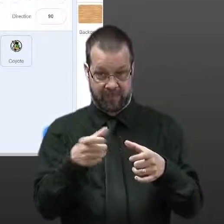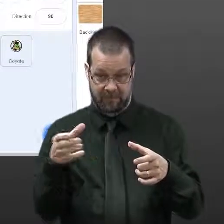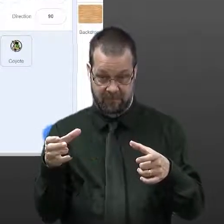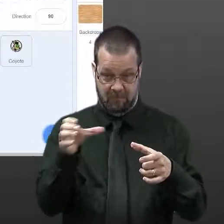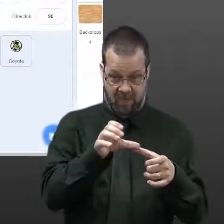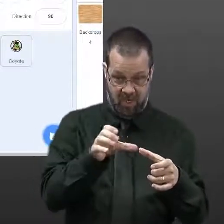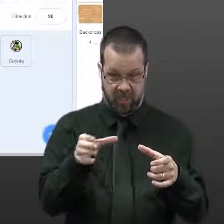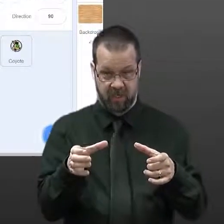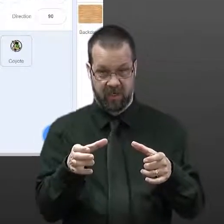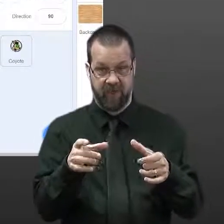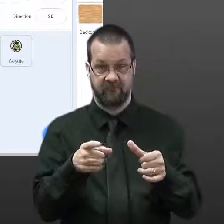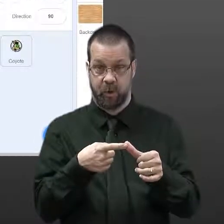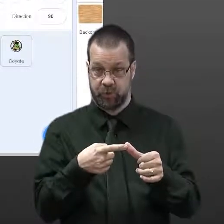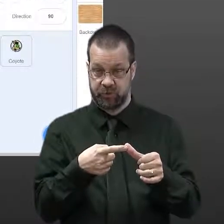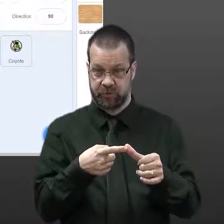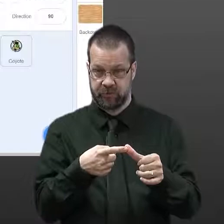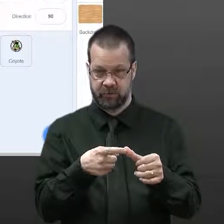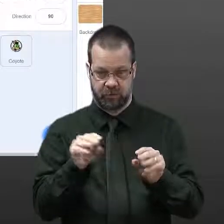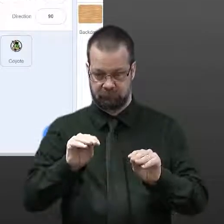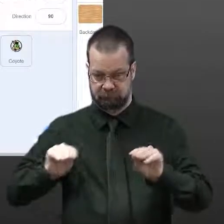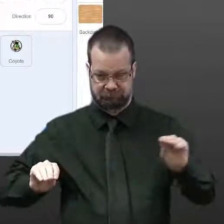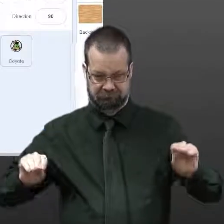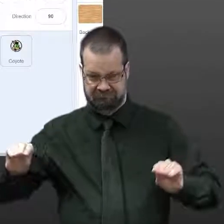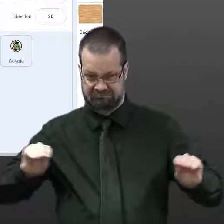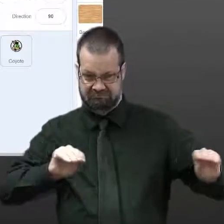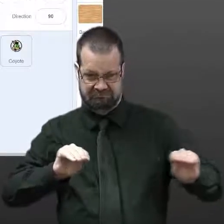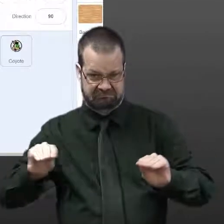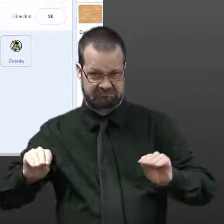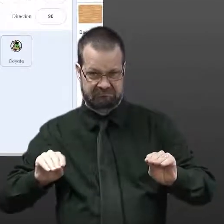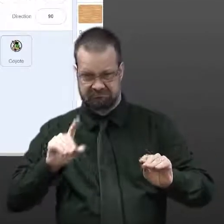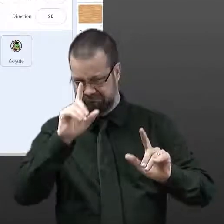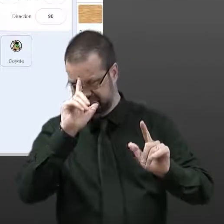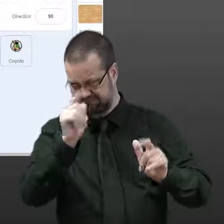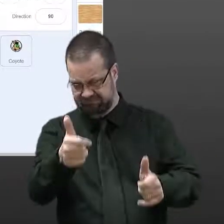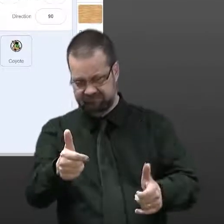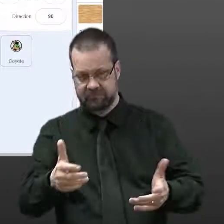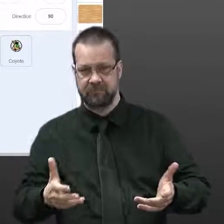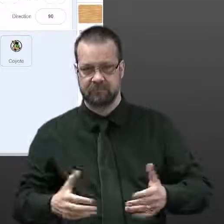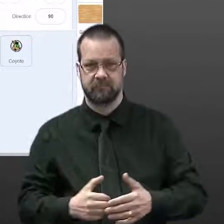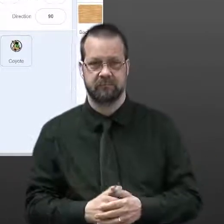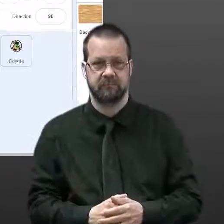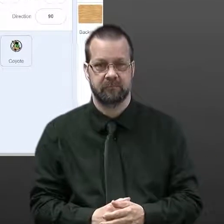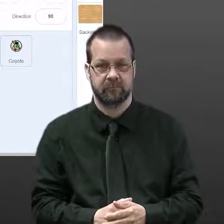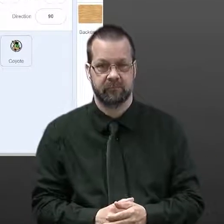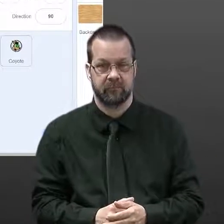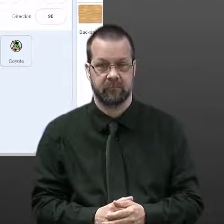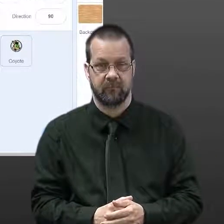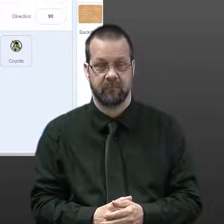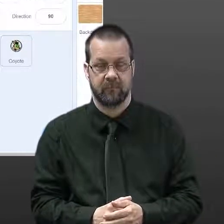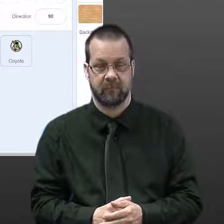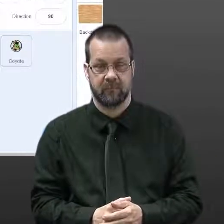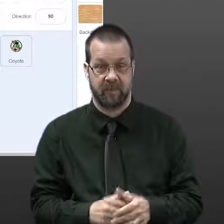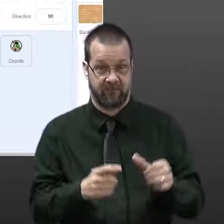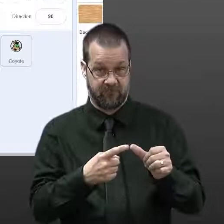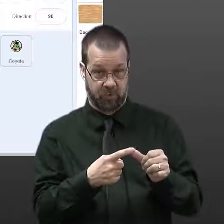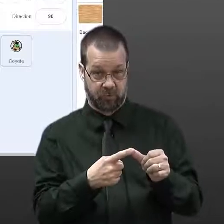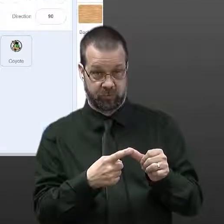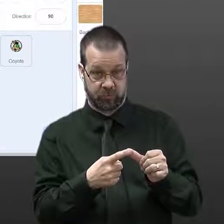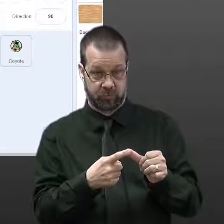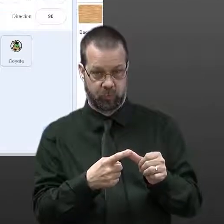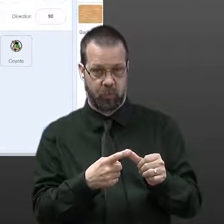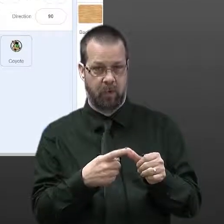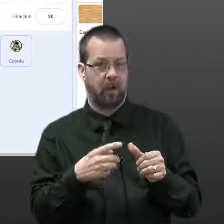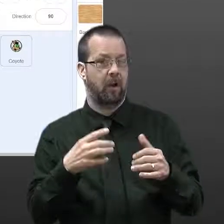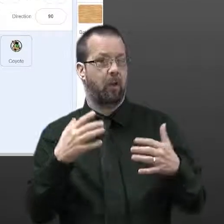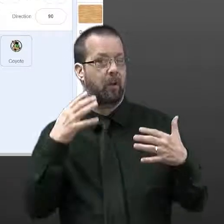and you can organize your workspace however you want to. I'm going to move some of these down here. So the first thing that we want to do when the ball hits the